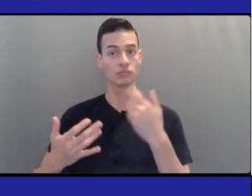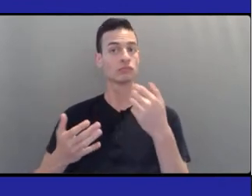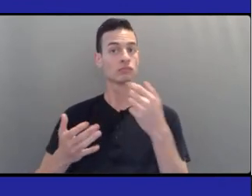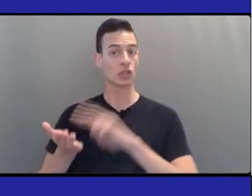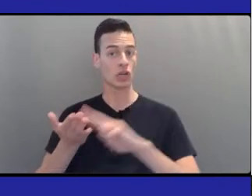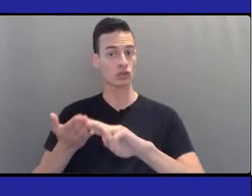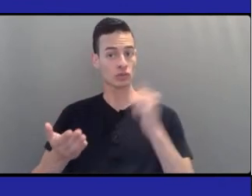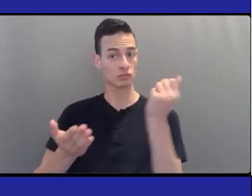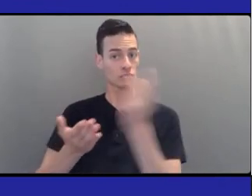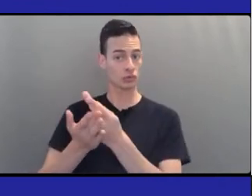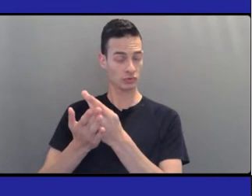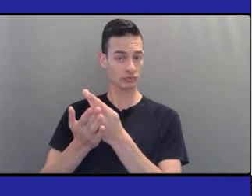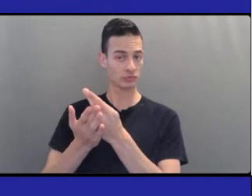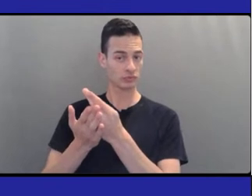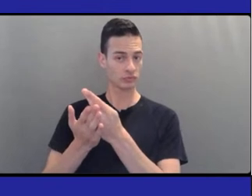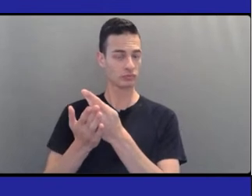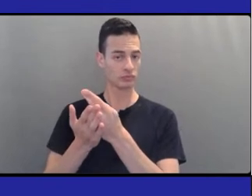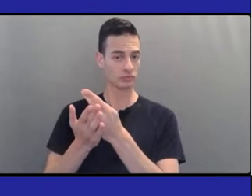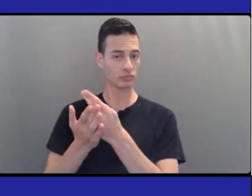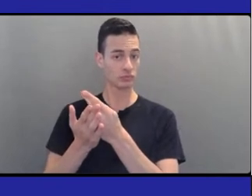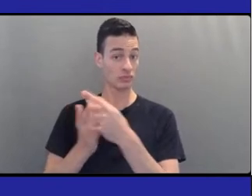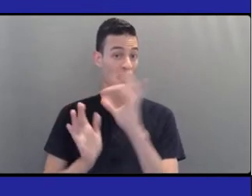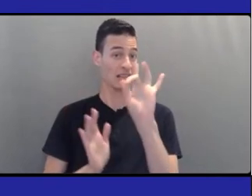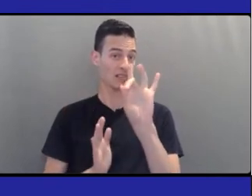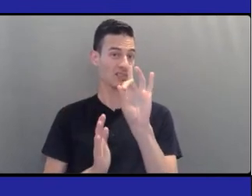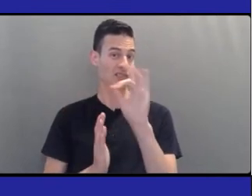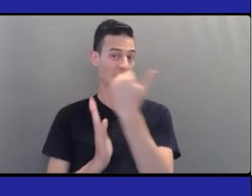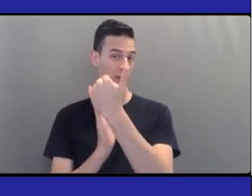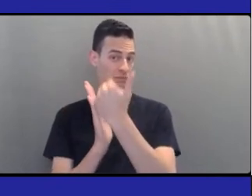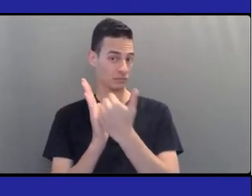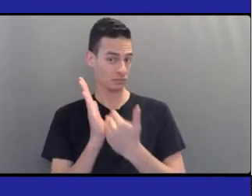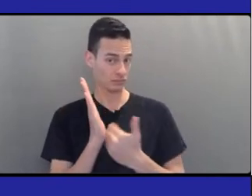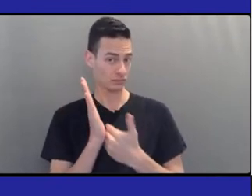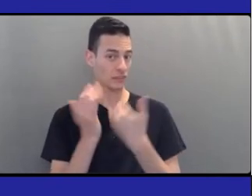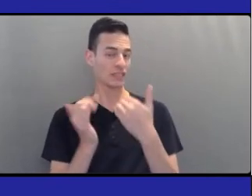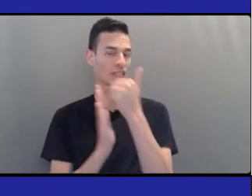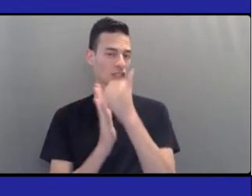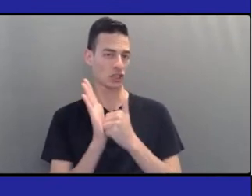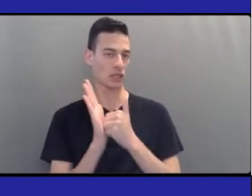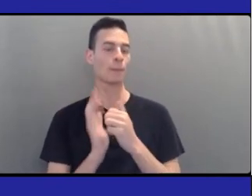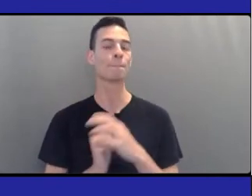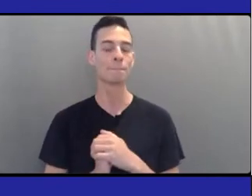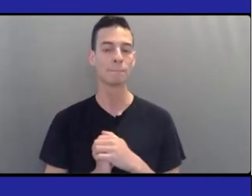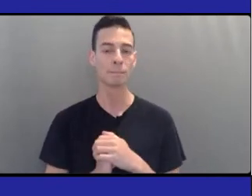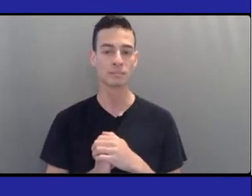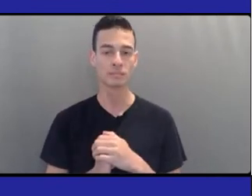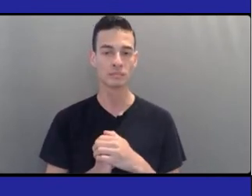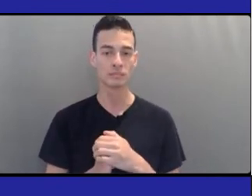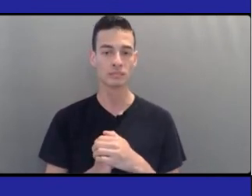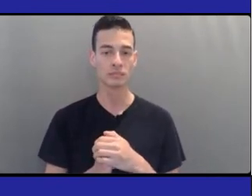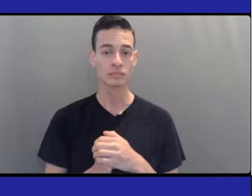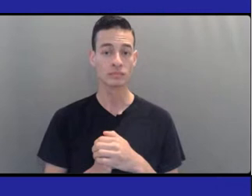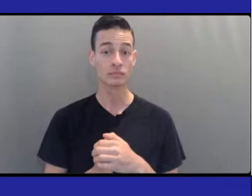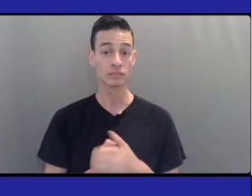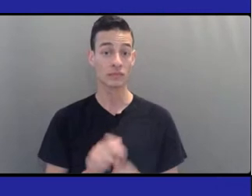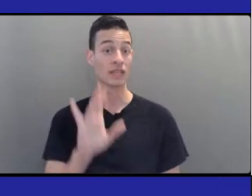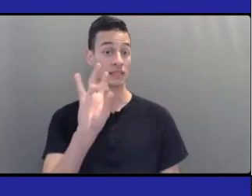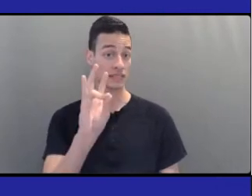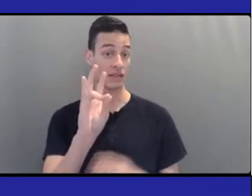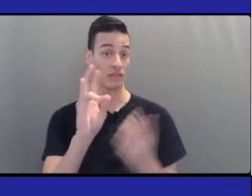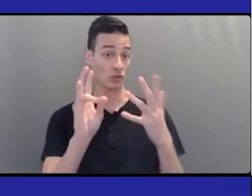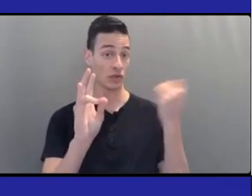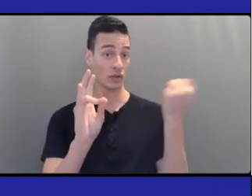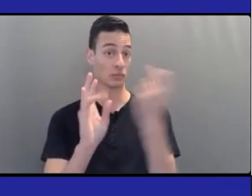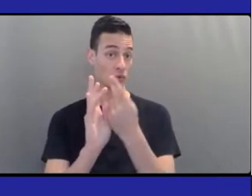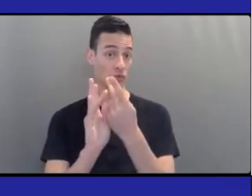Vendex approvals, there are 8 items on today's agenda requiring Vendex approval, of which 7 have that approval. There are 2 items from